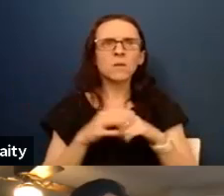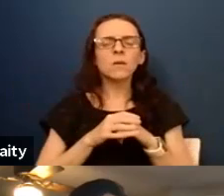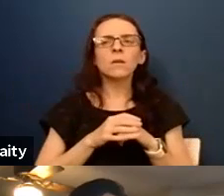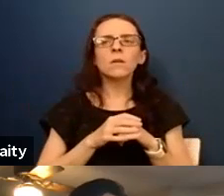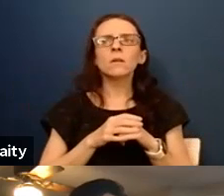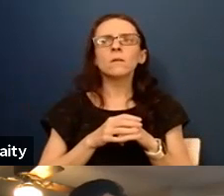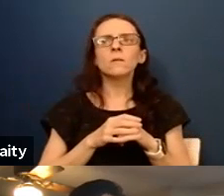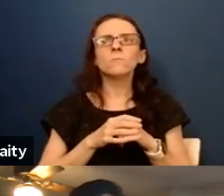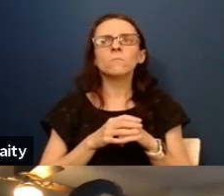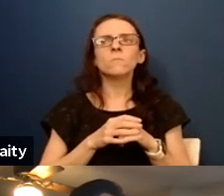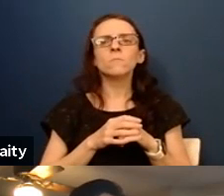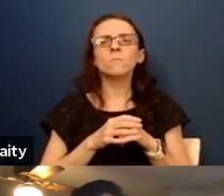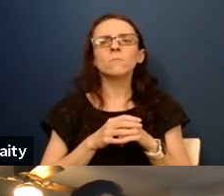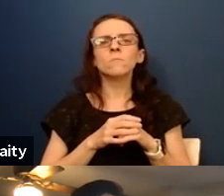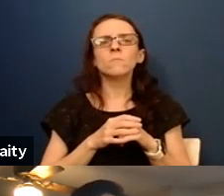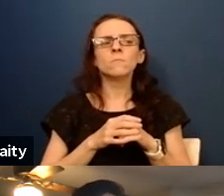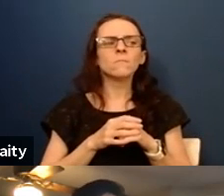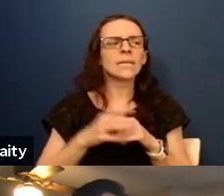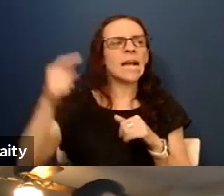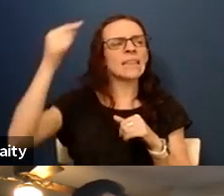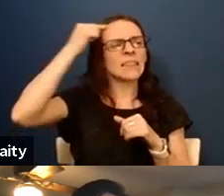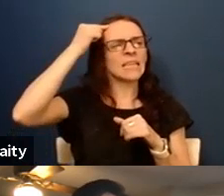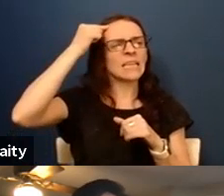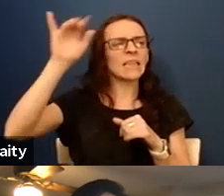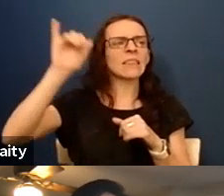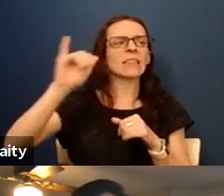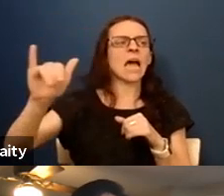I think, easier in the long run